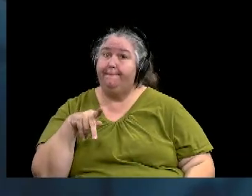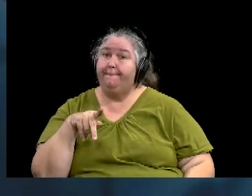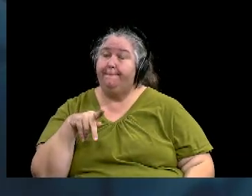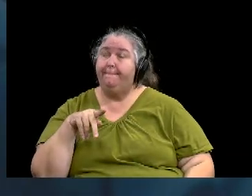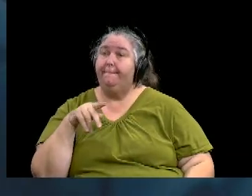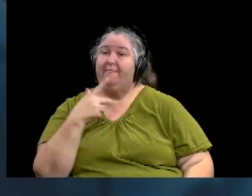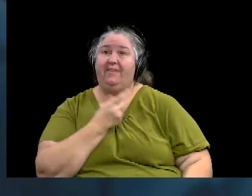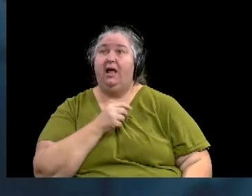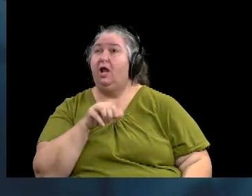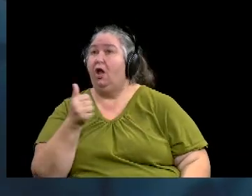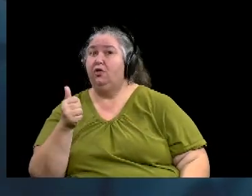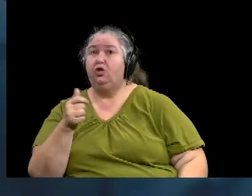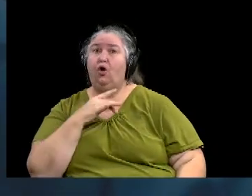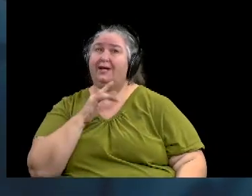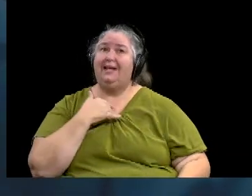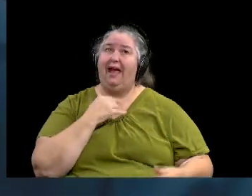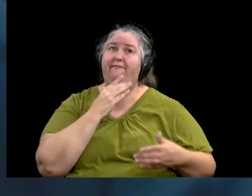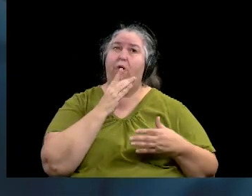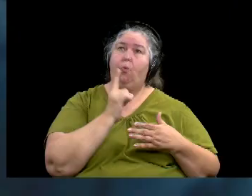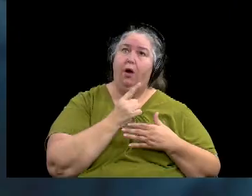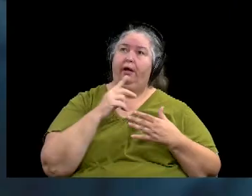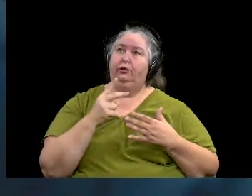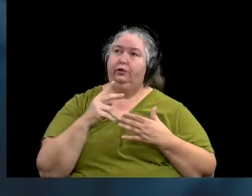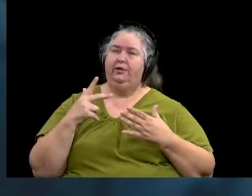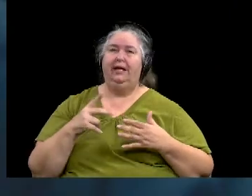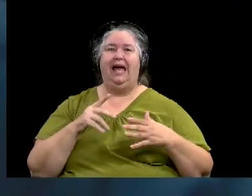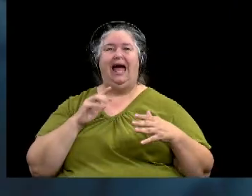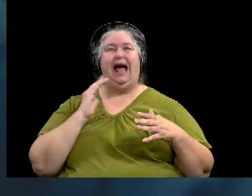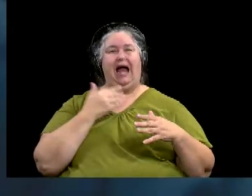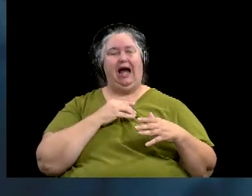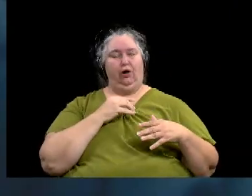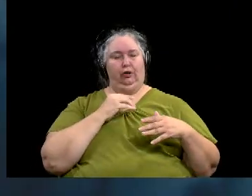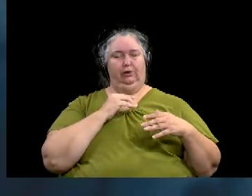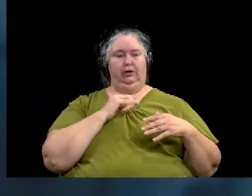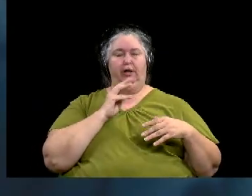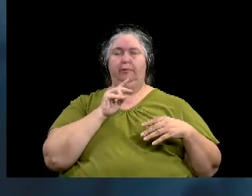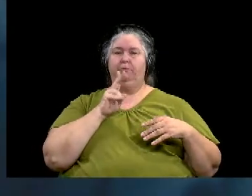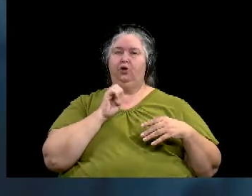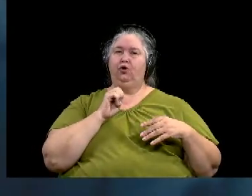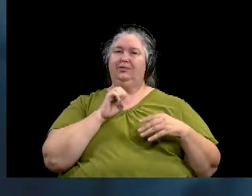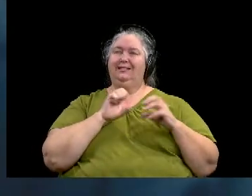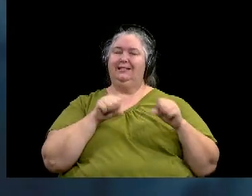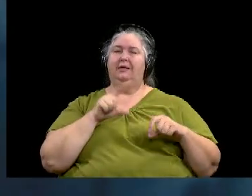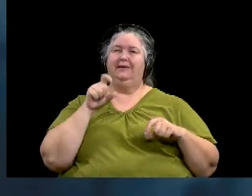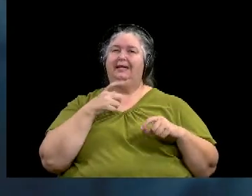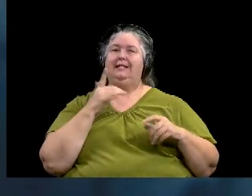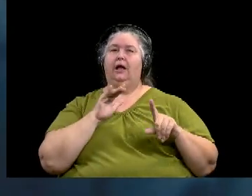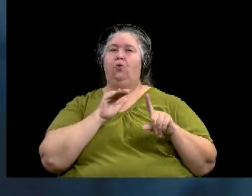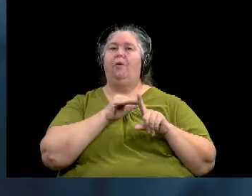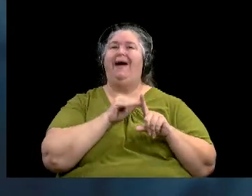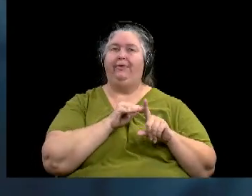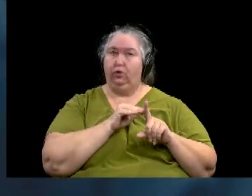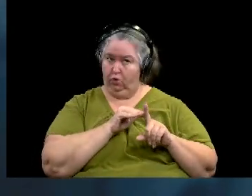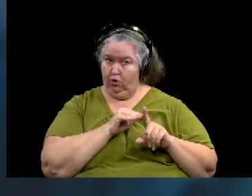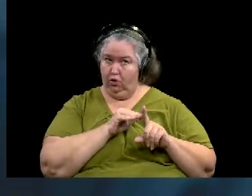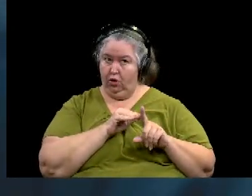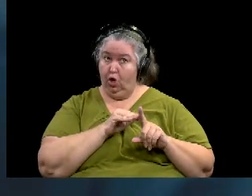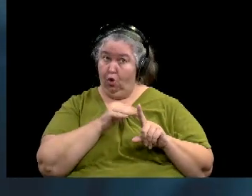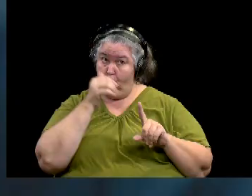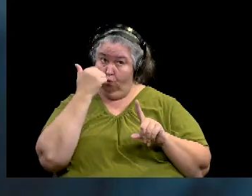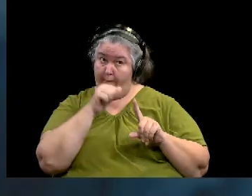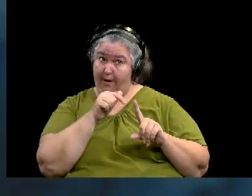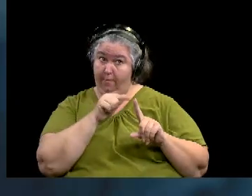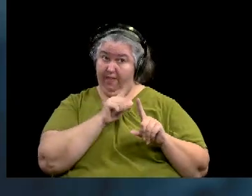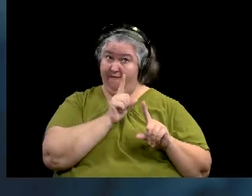needs a reminder. And so it's just a matter of priming the immune system, exposing it to the